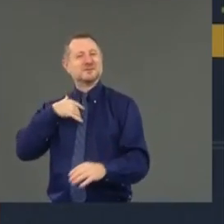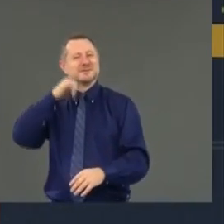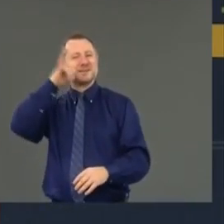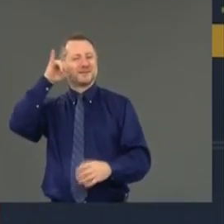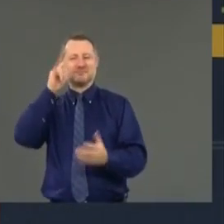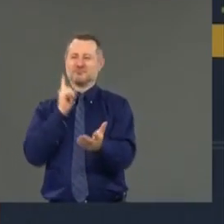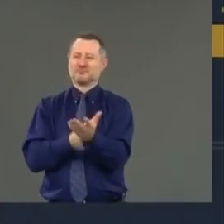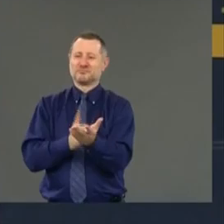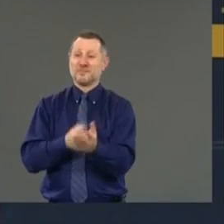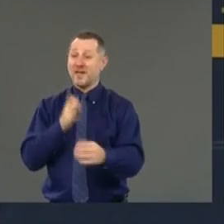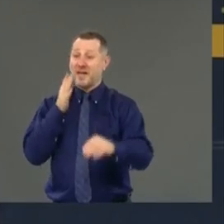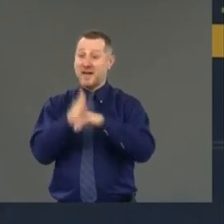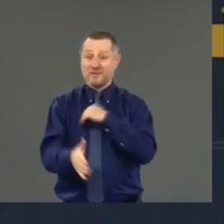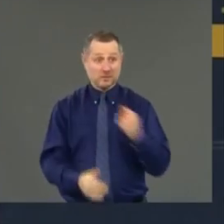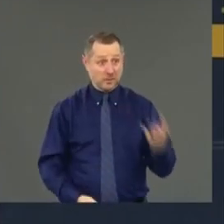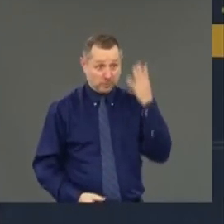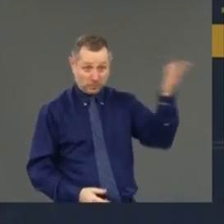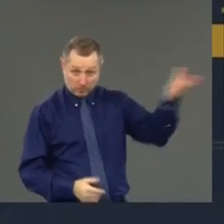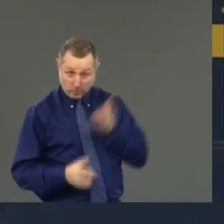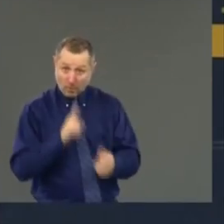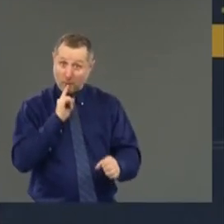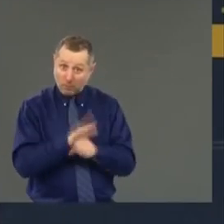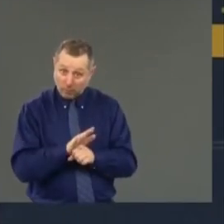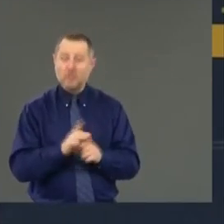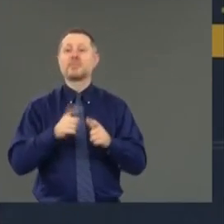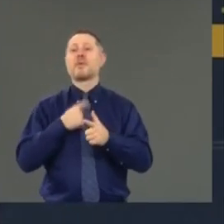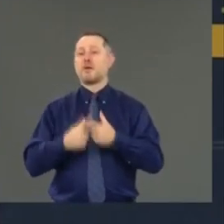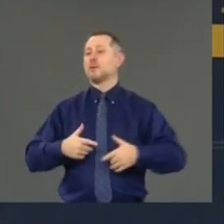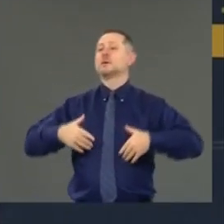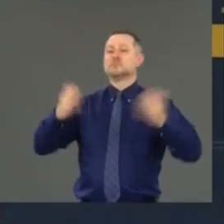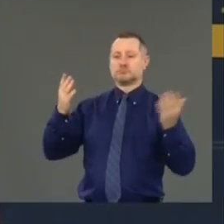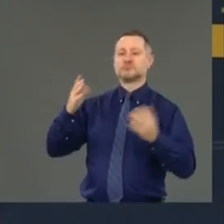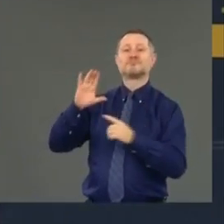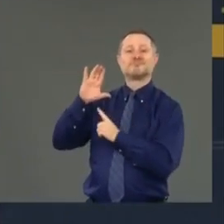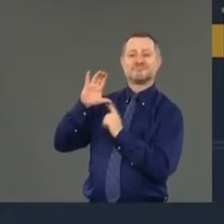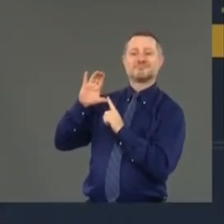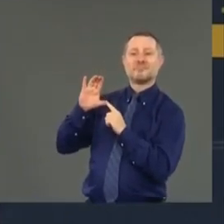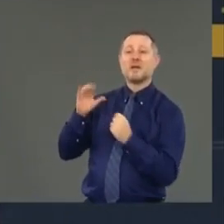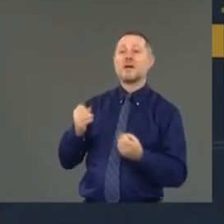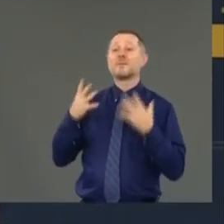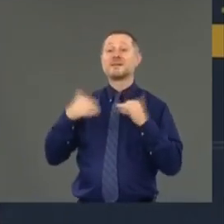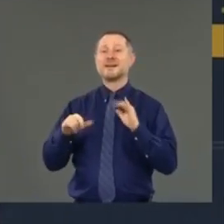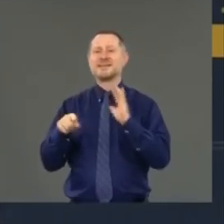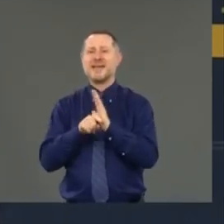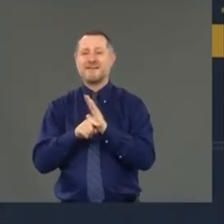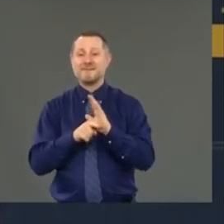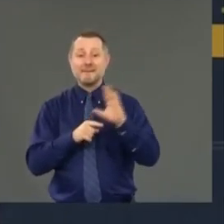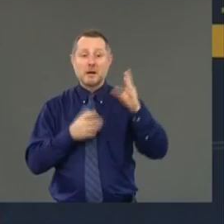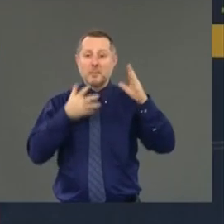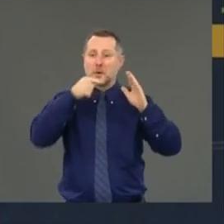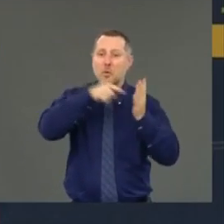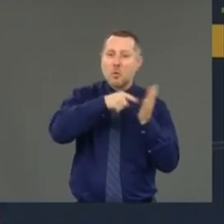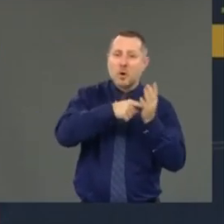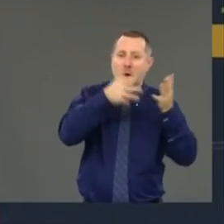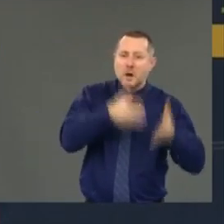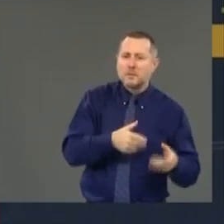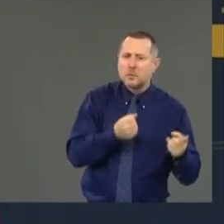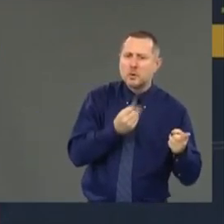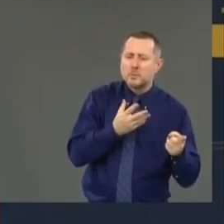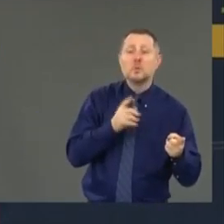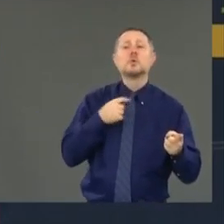fact is, what's the shortfall, and what are you going to do about it? borrowing